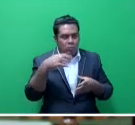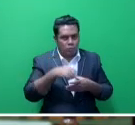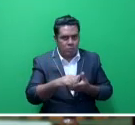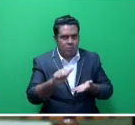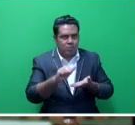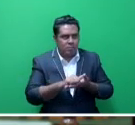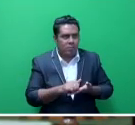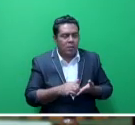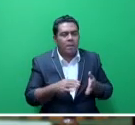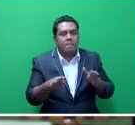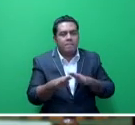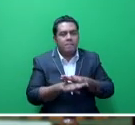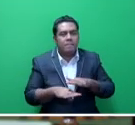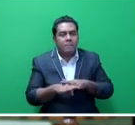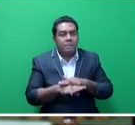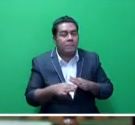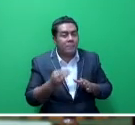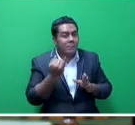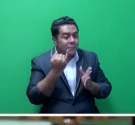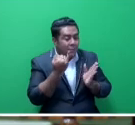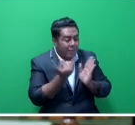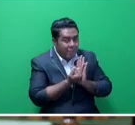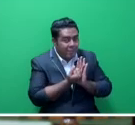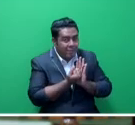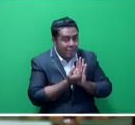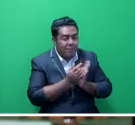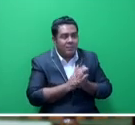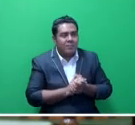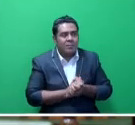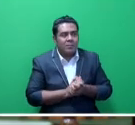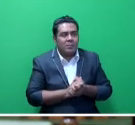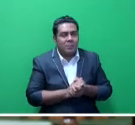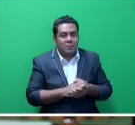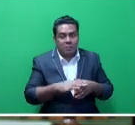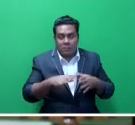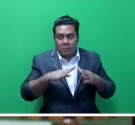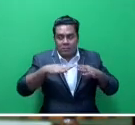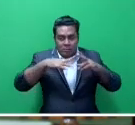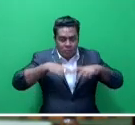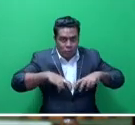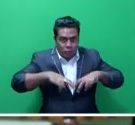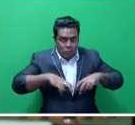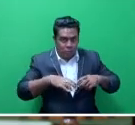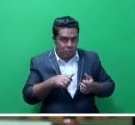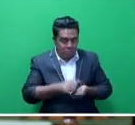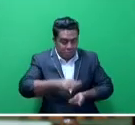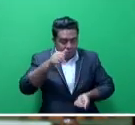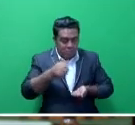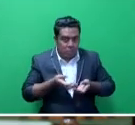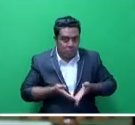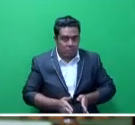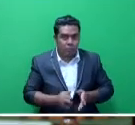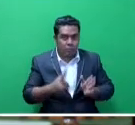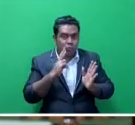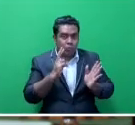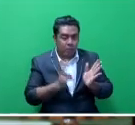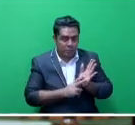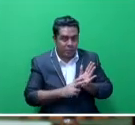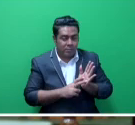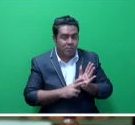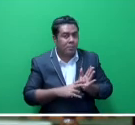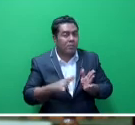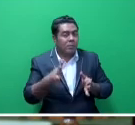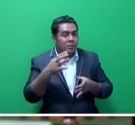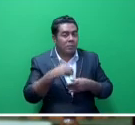to form the basis of identity authentication in addition to the birth records and photo ID. The vaccination and COVID-19 test results